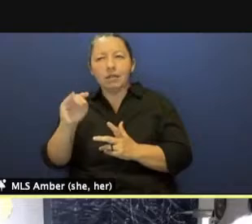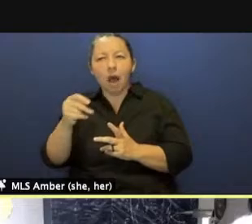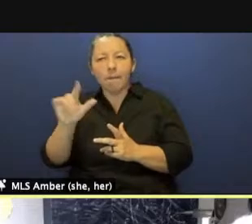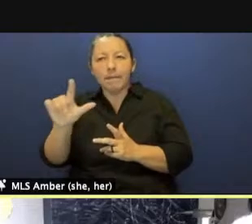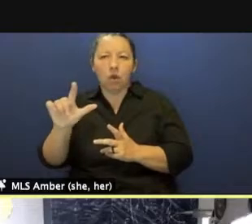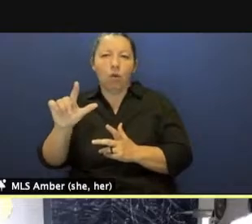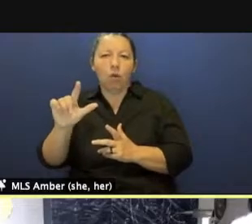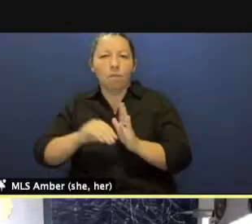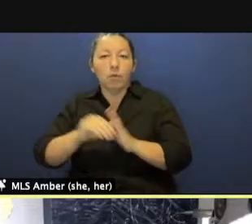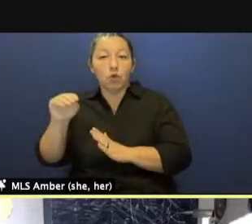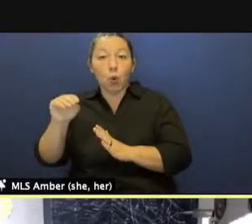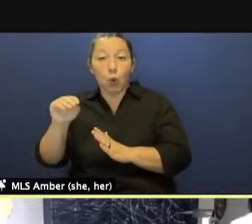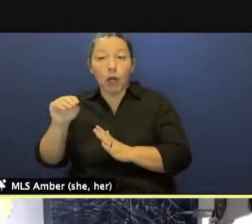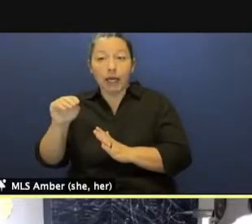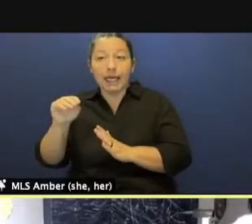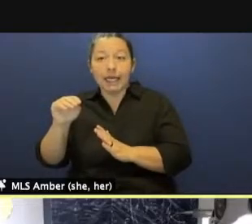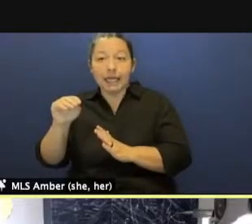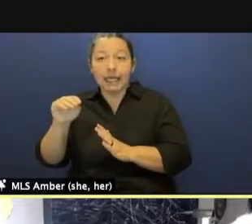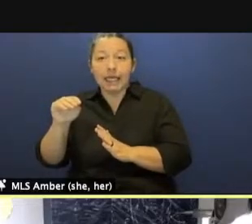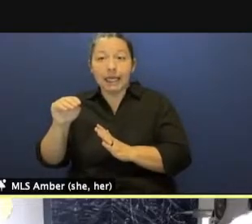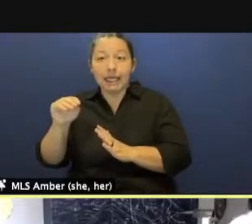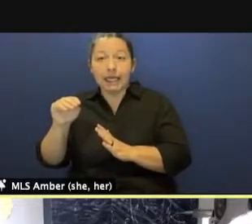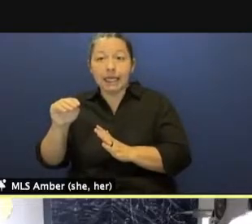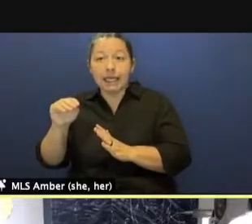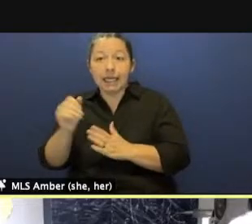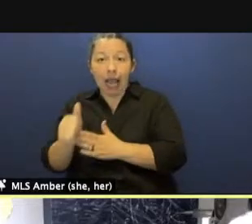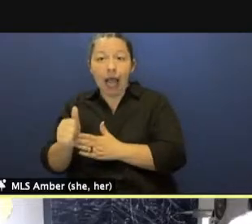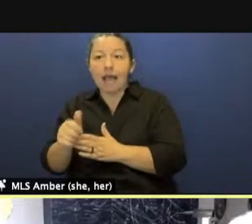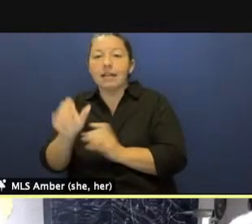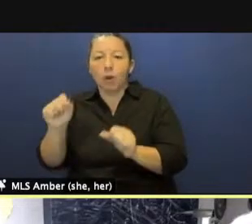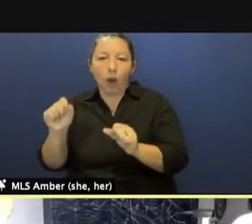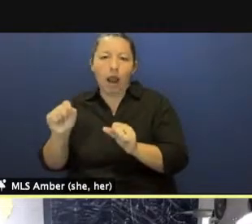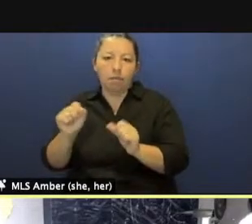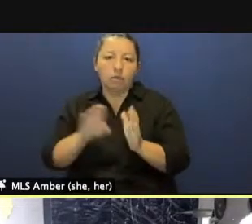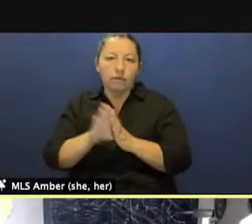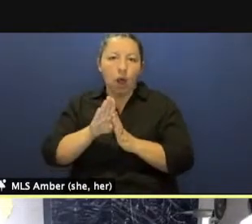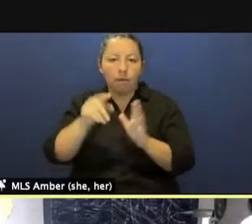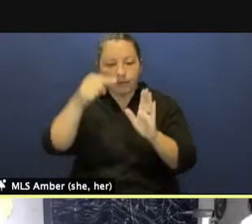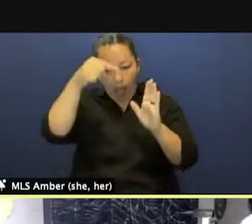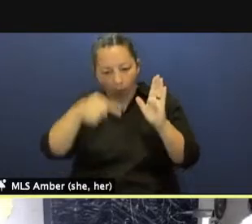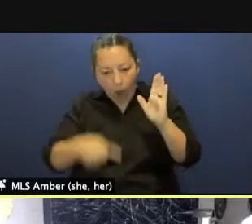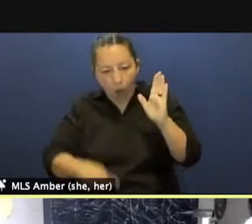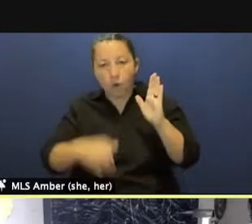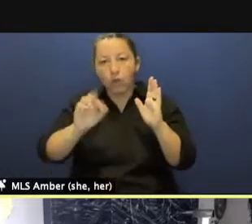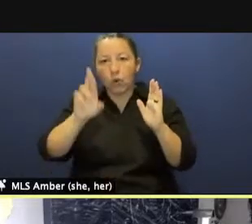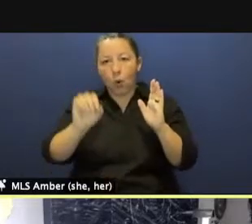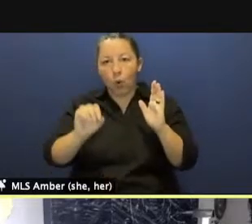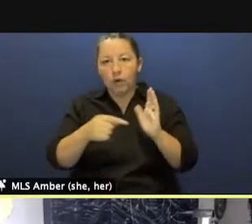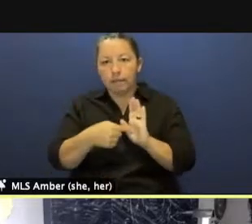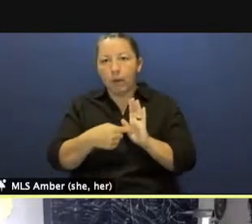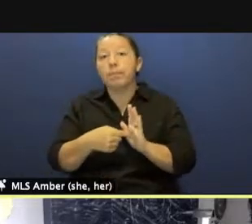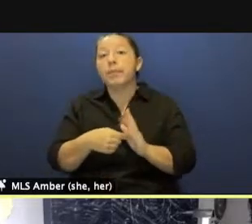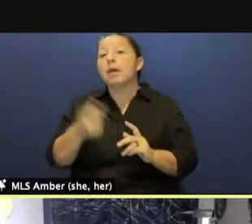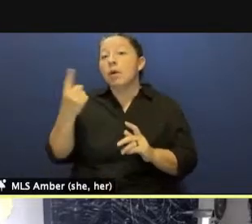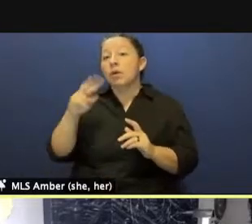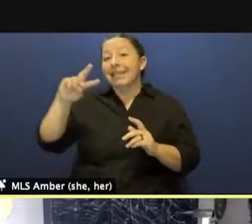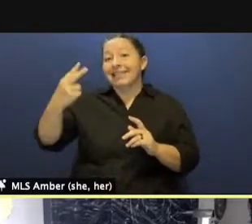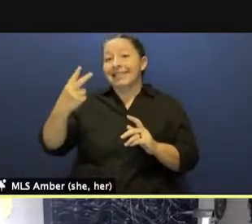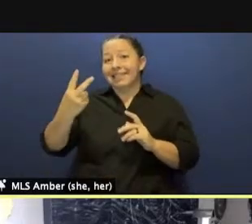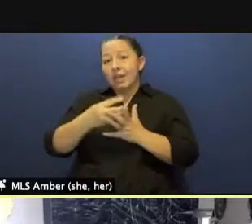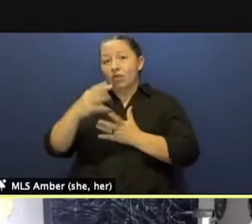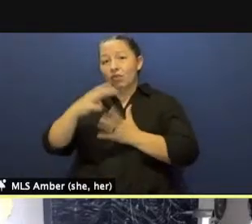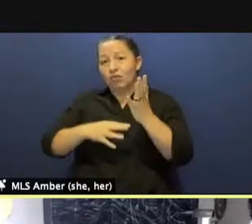able to determine down the core. This second chart just illustrates some